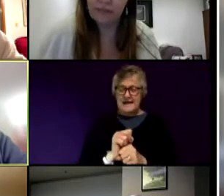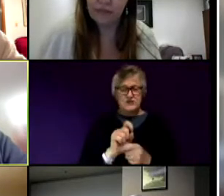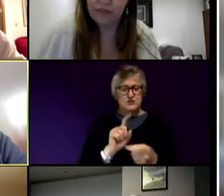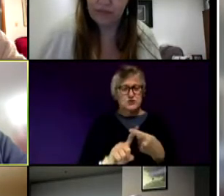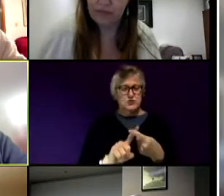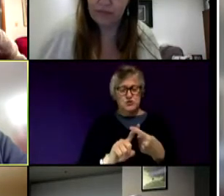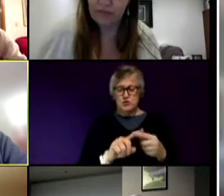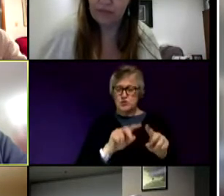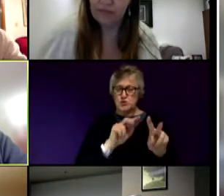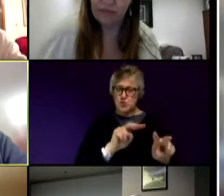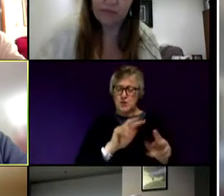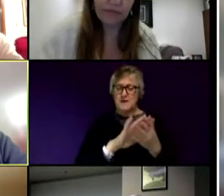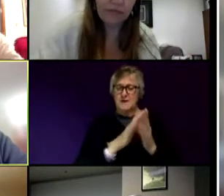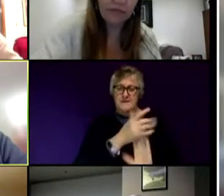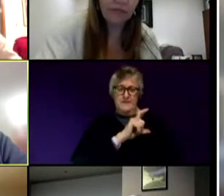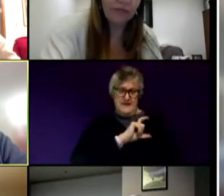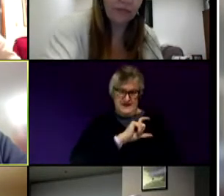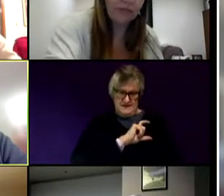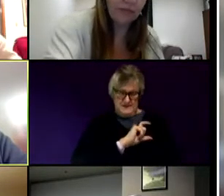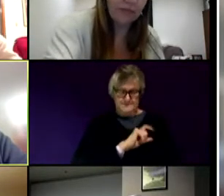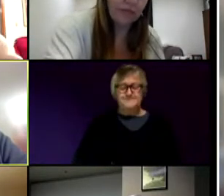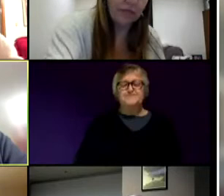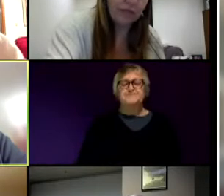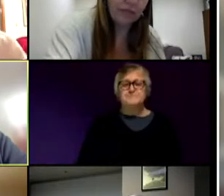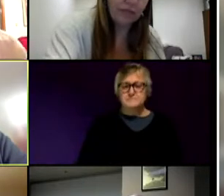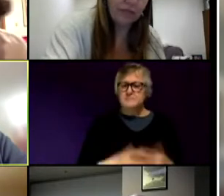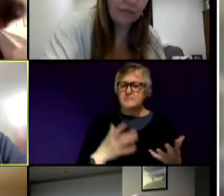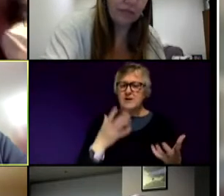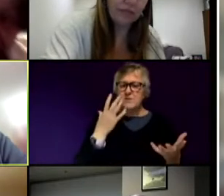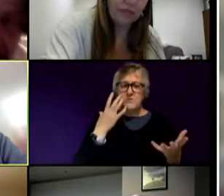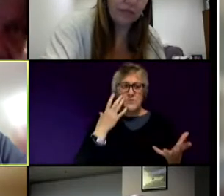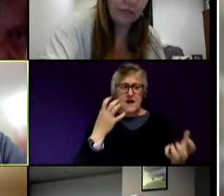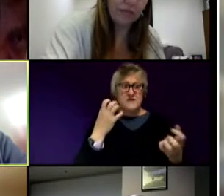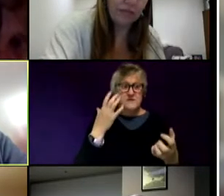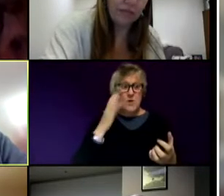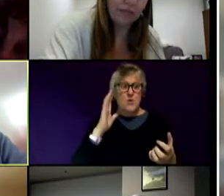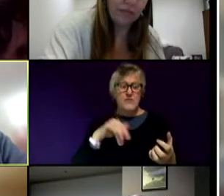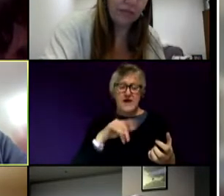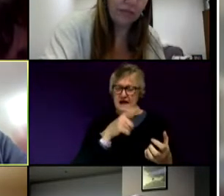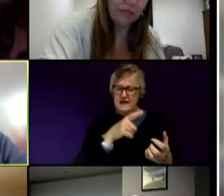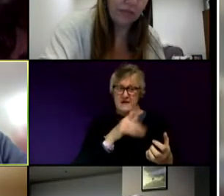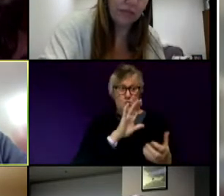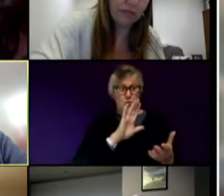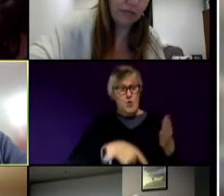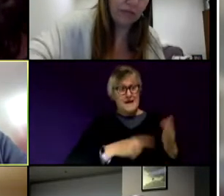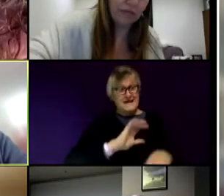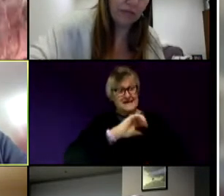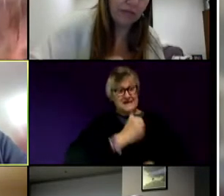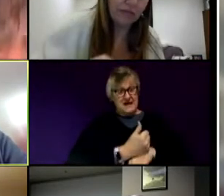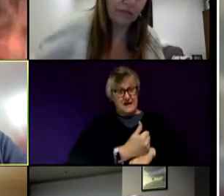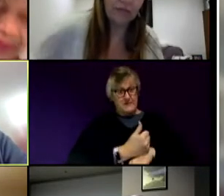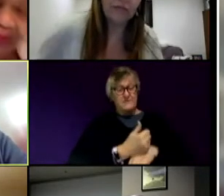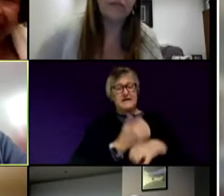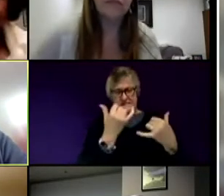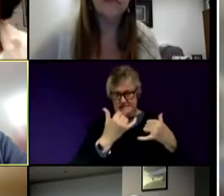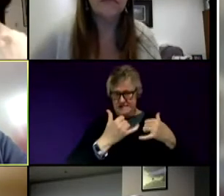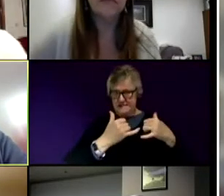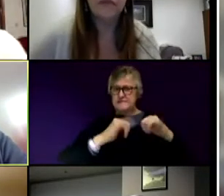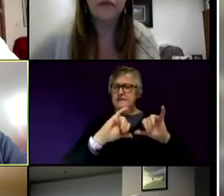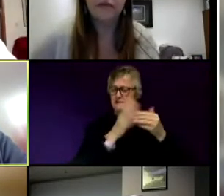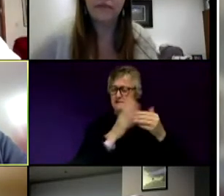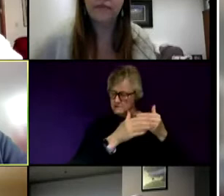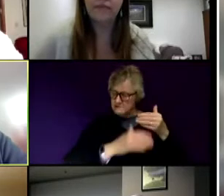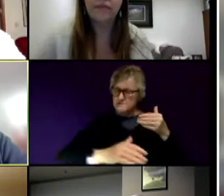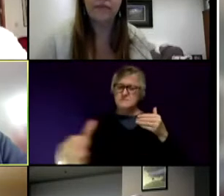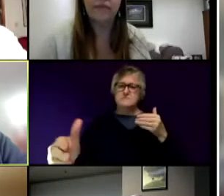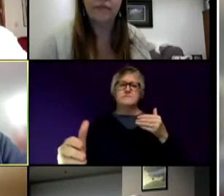solace in knowing that Portland led the way in instilling change, setting strong examples of bravery when confirming Charles Moose as